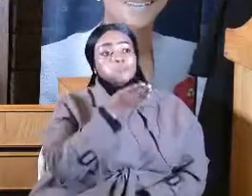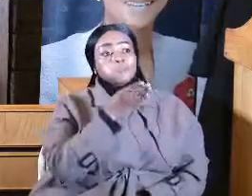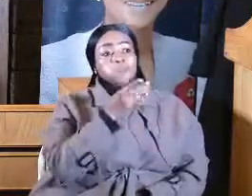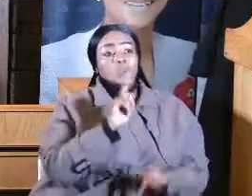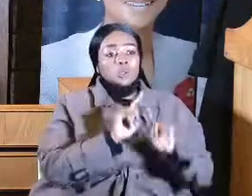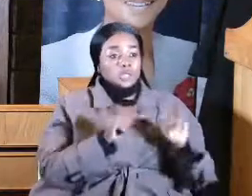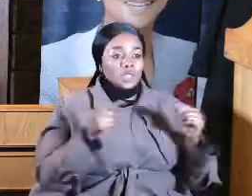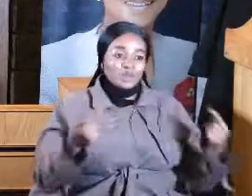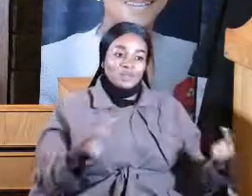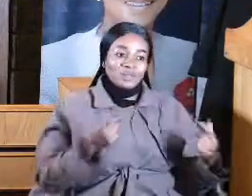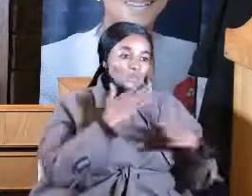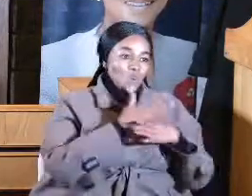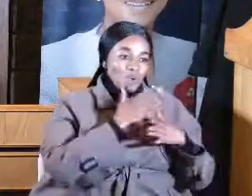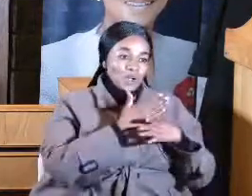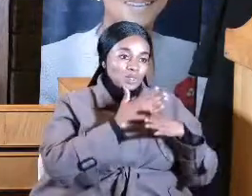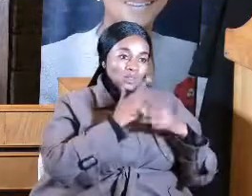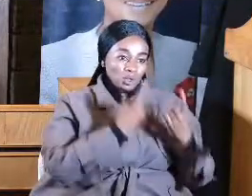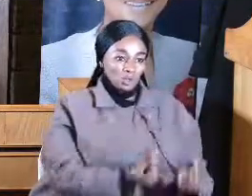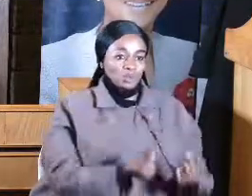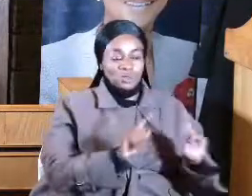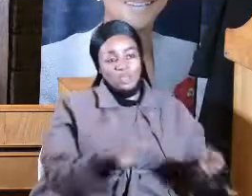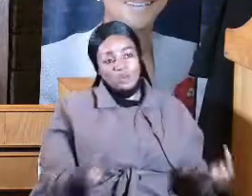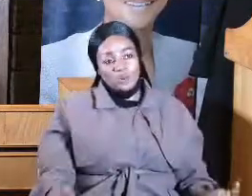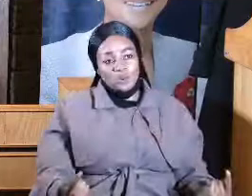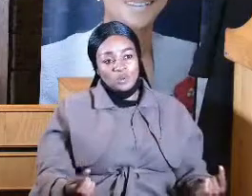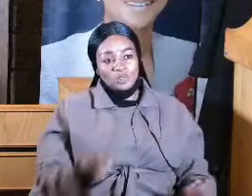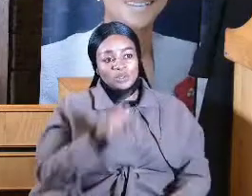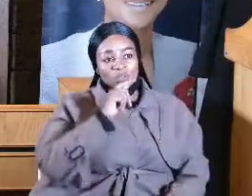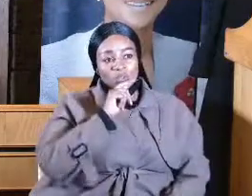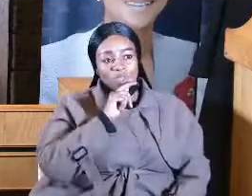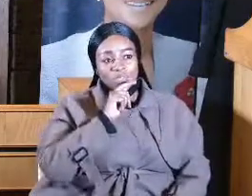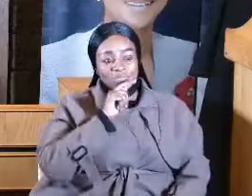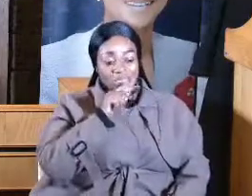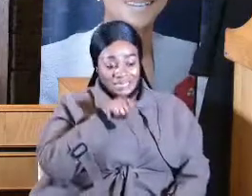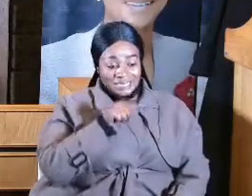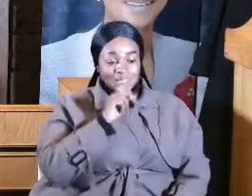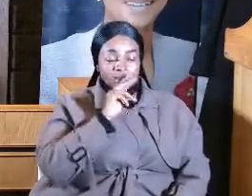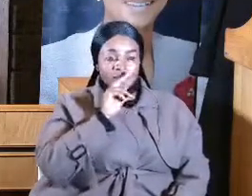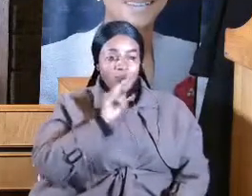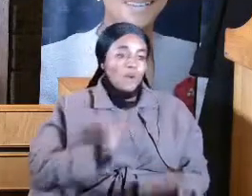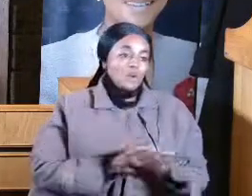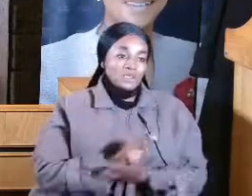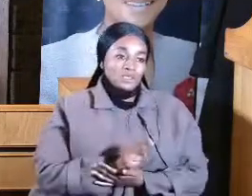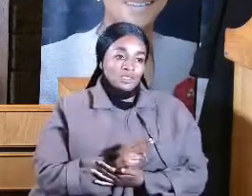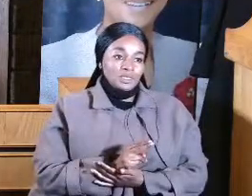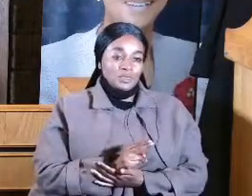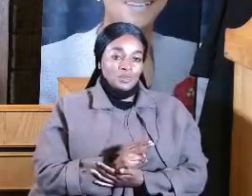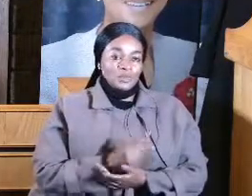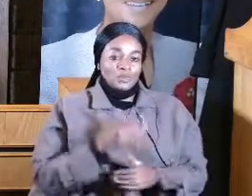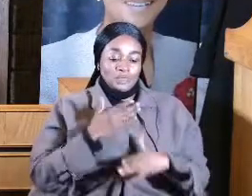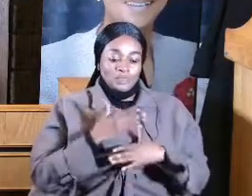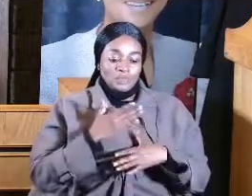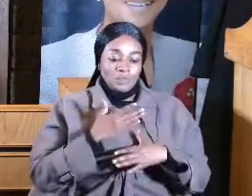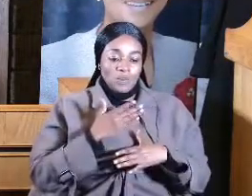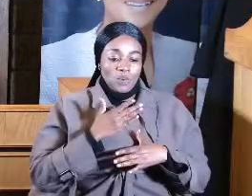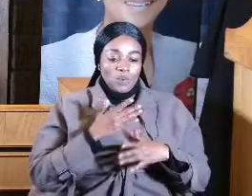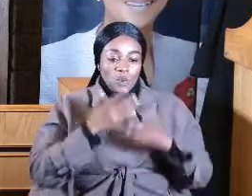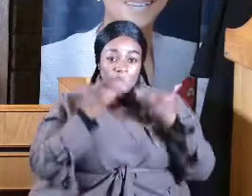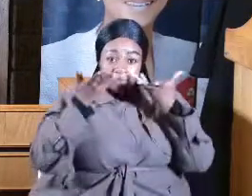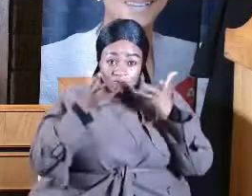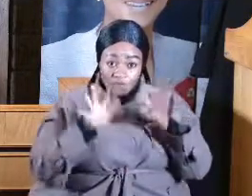do some of the publishing. So those are the realities that we need to flag so that when we go forward out of